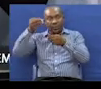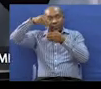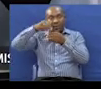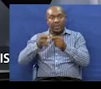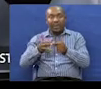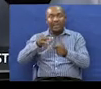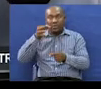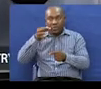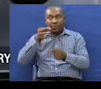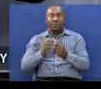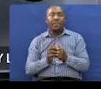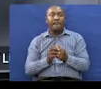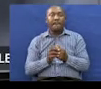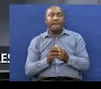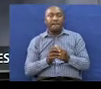molecule.